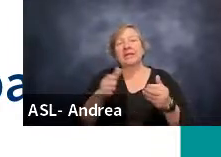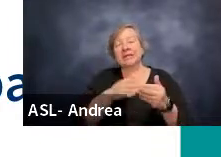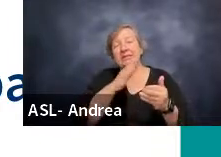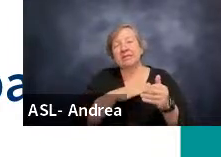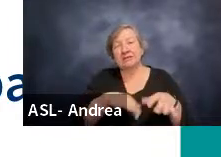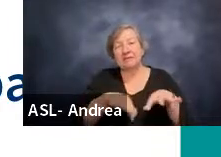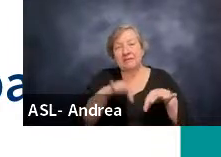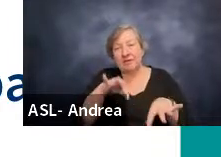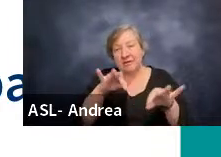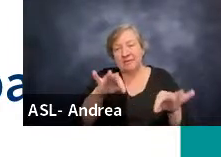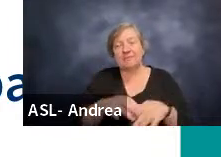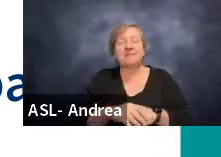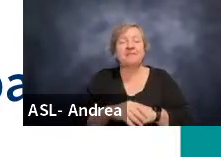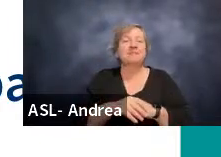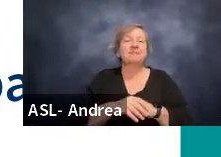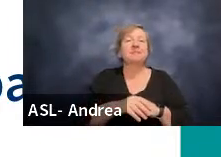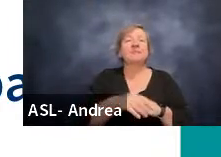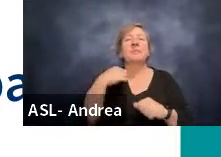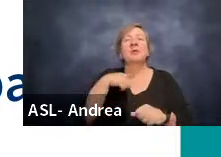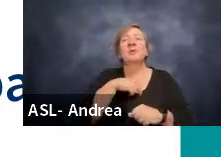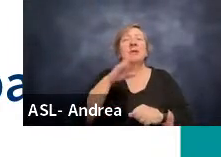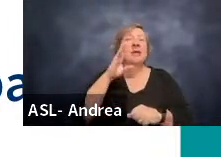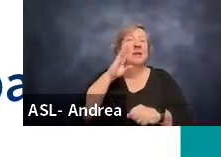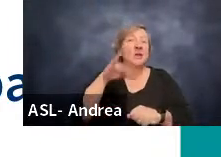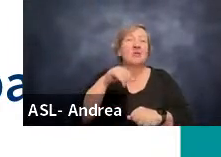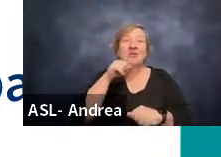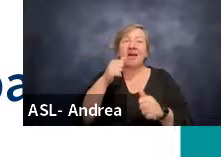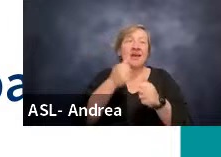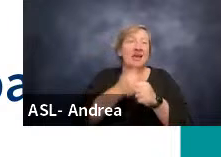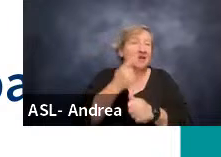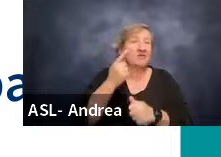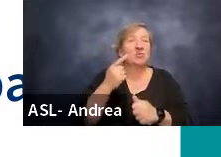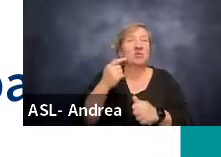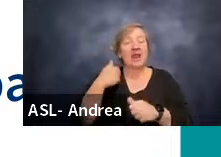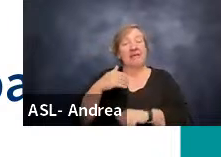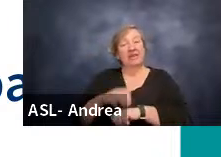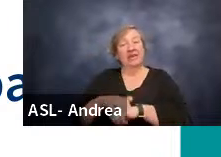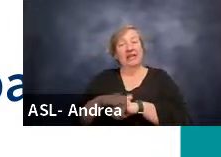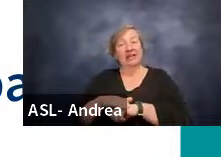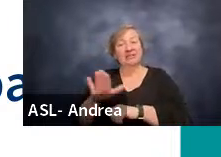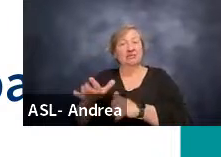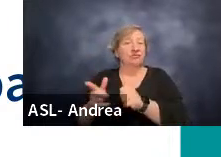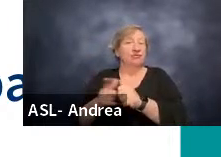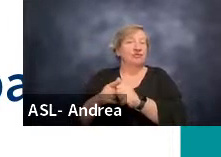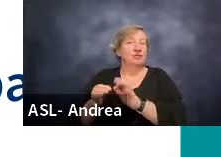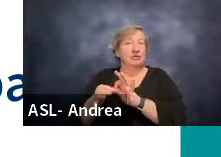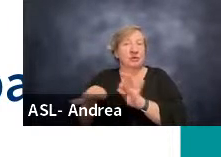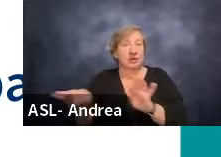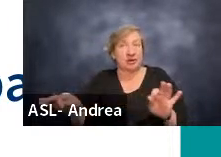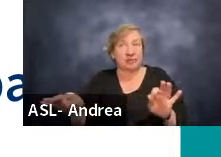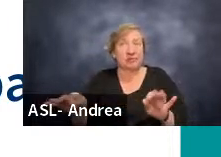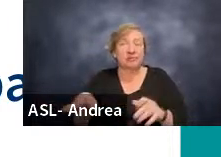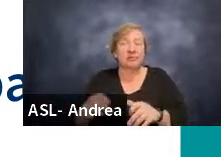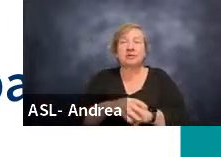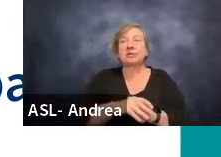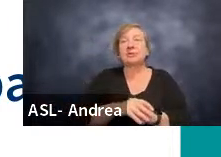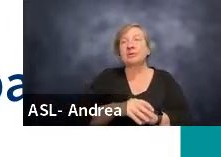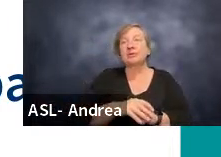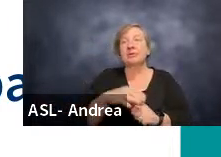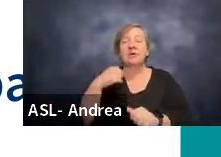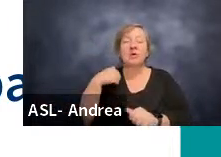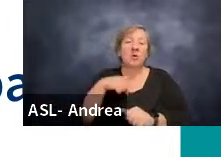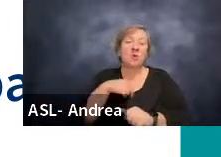it. We also know that not everyone has English as their primary language. So we will